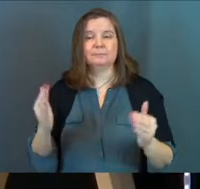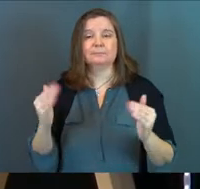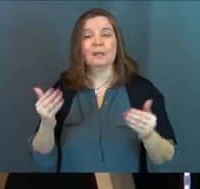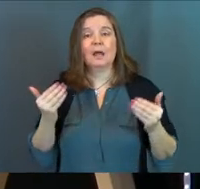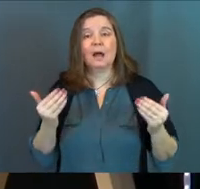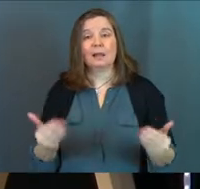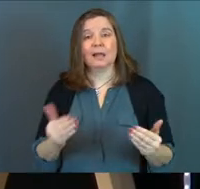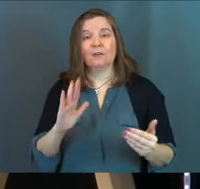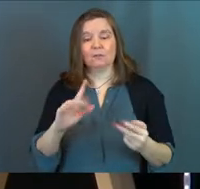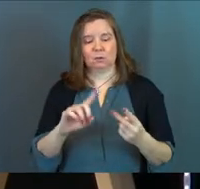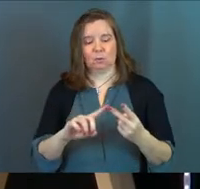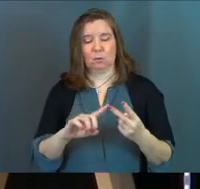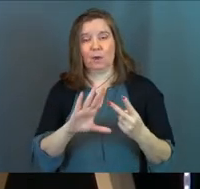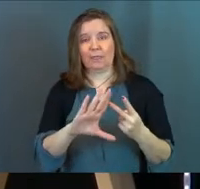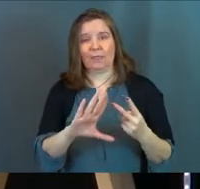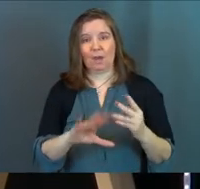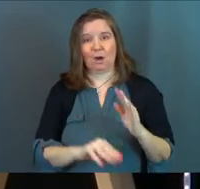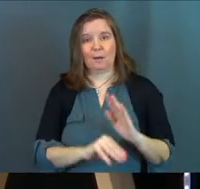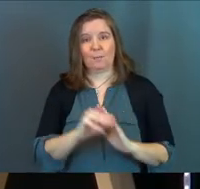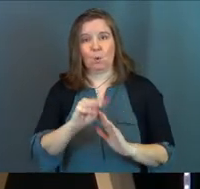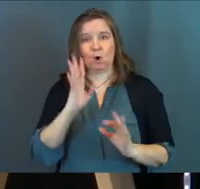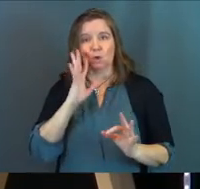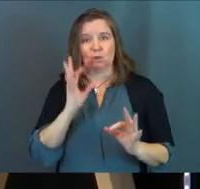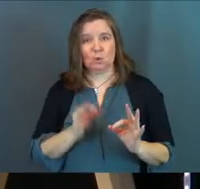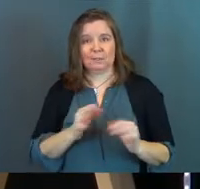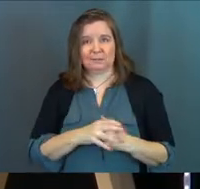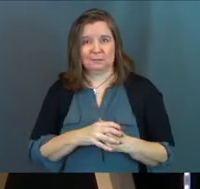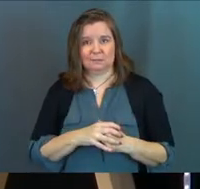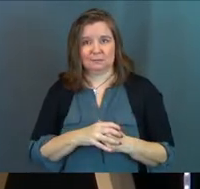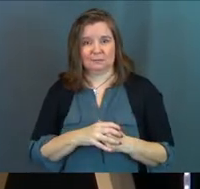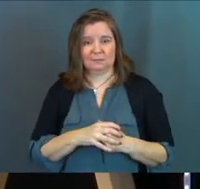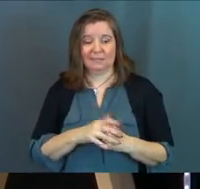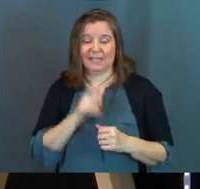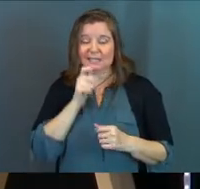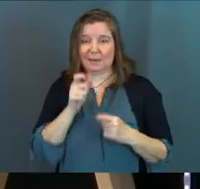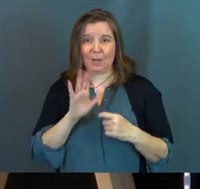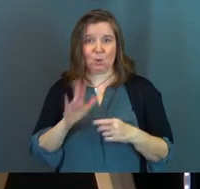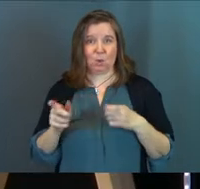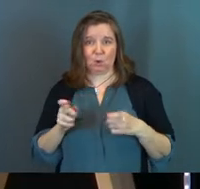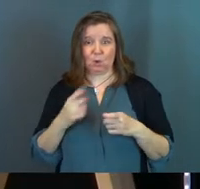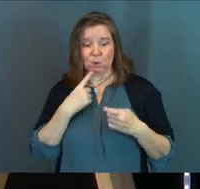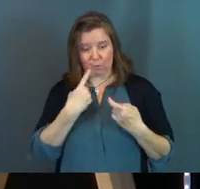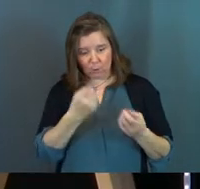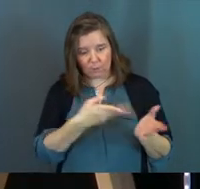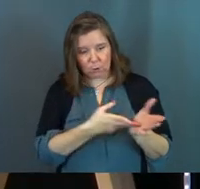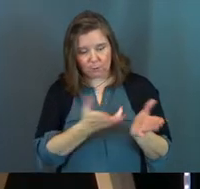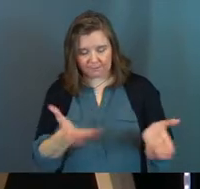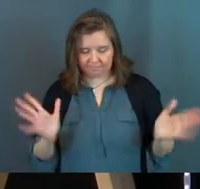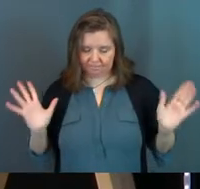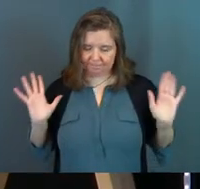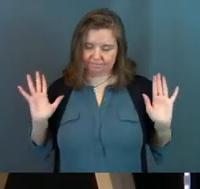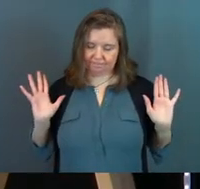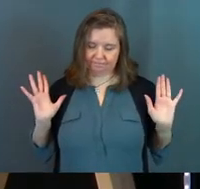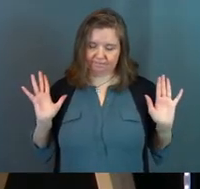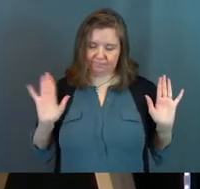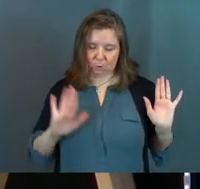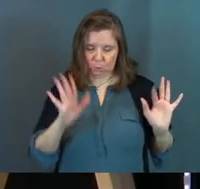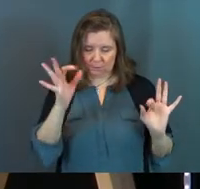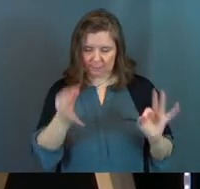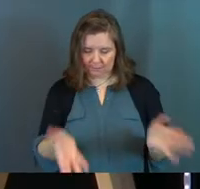their moral choice. This is where it's really not about control. You've told them the truth, and you step back and you let them choose what they're going to